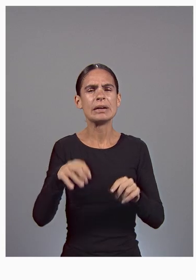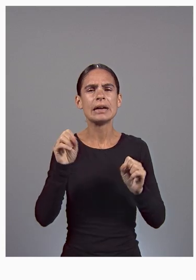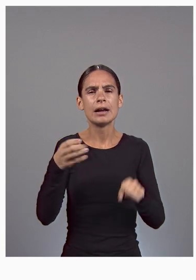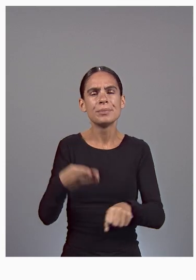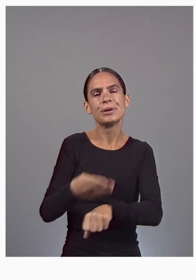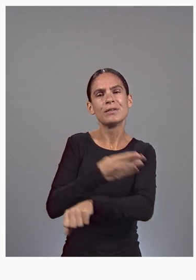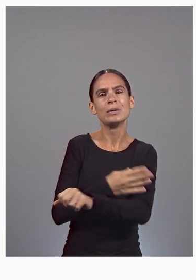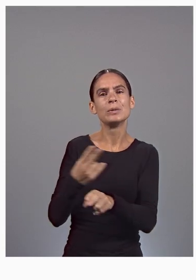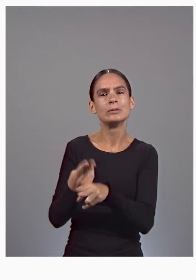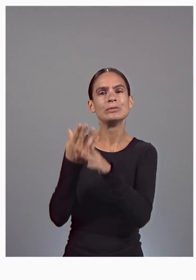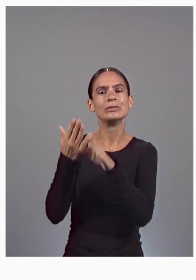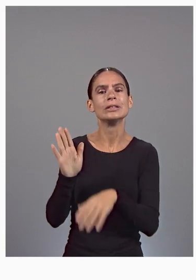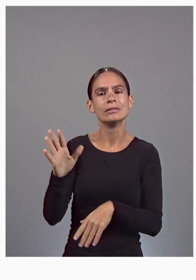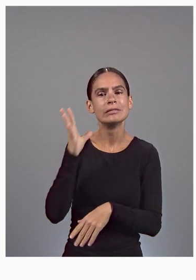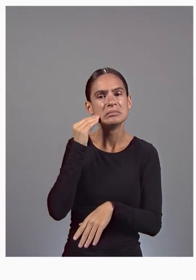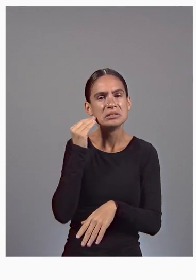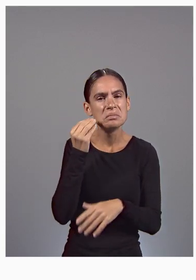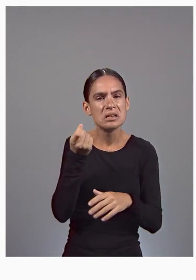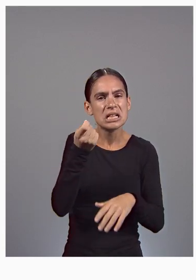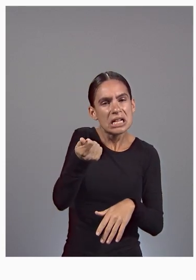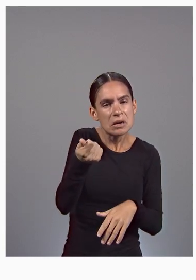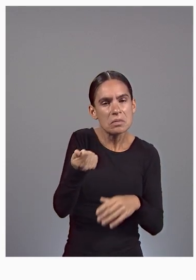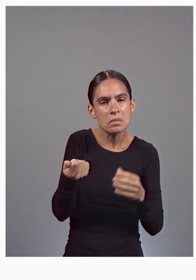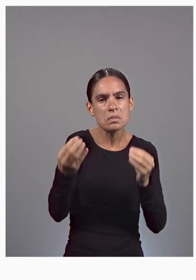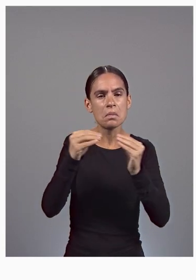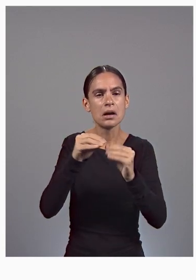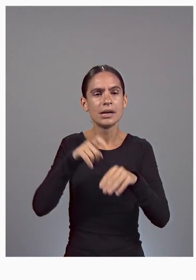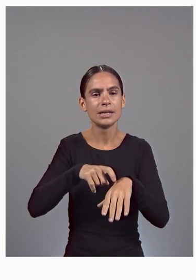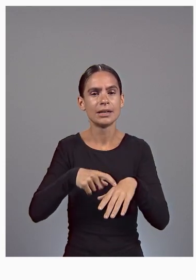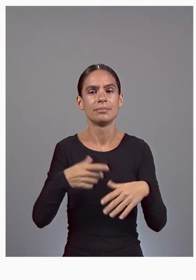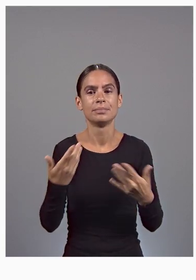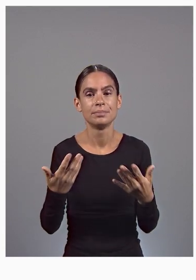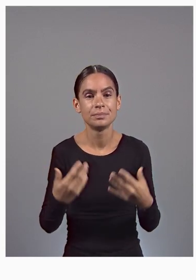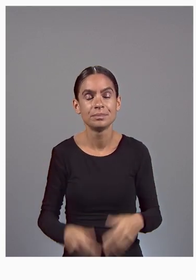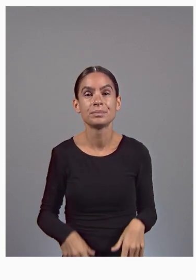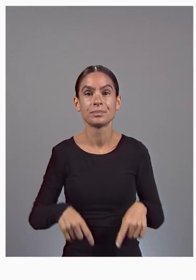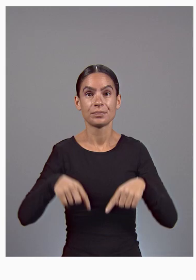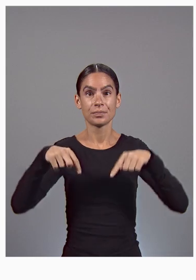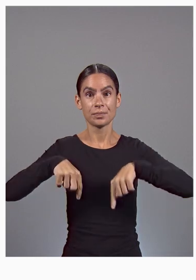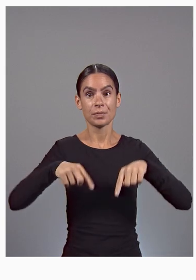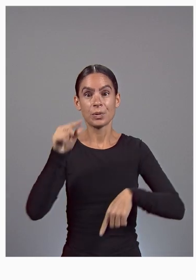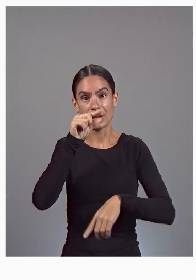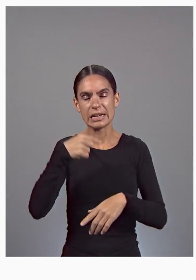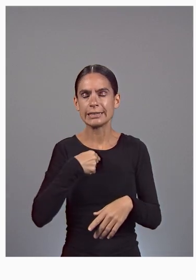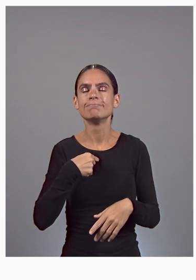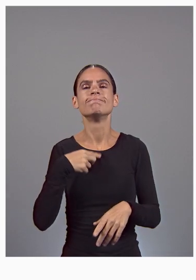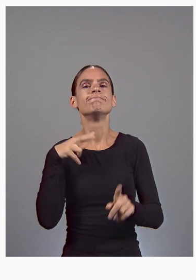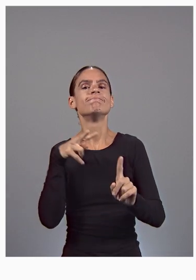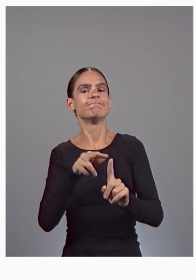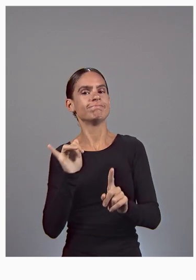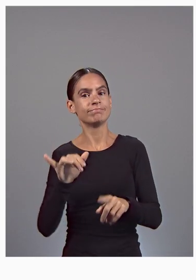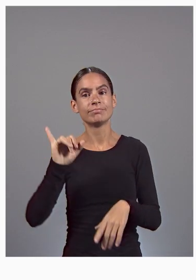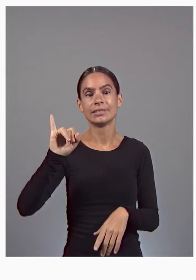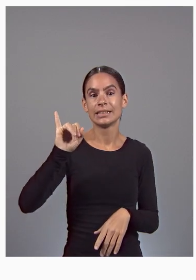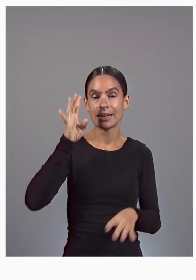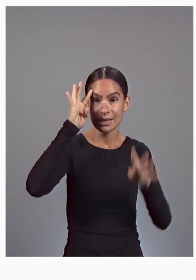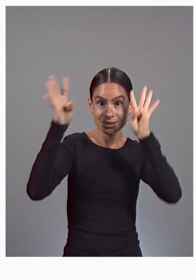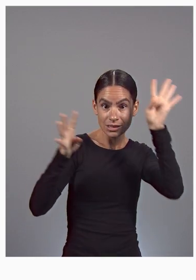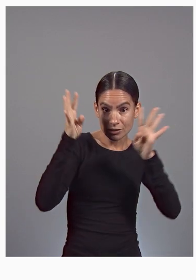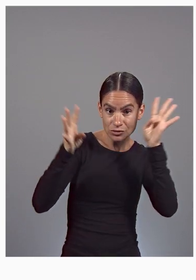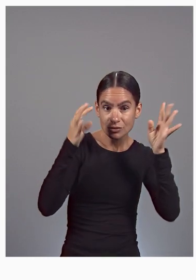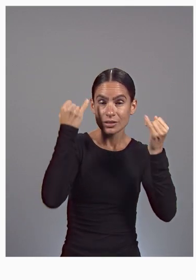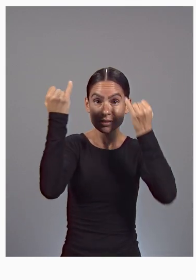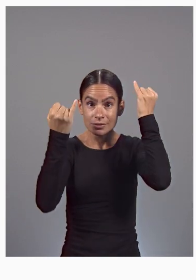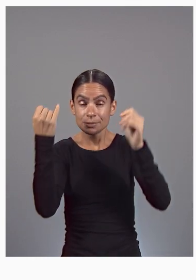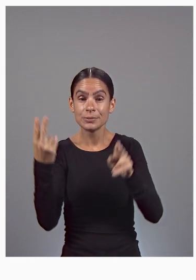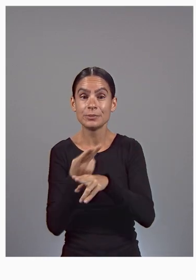time? At Google, we feel that ideation, user research, testing, and marketing